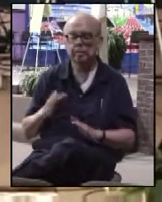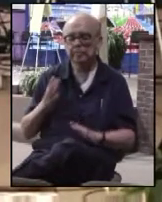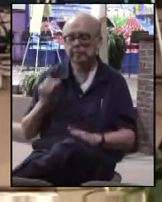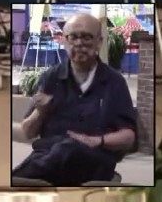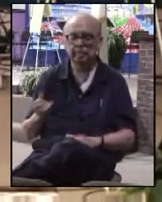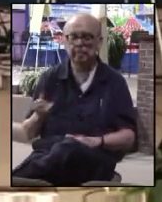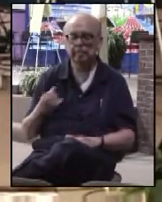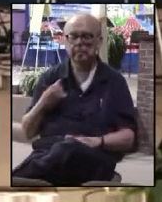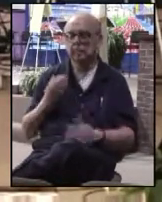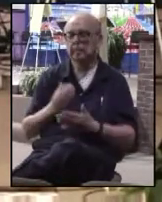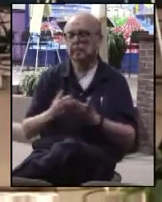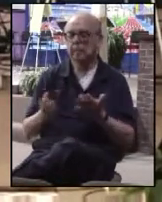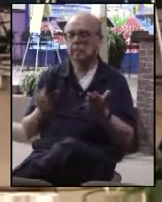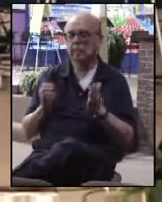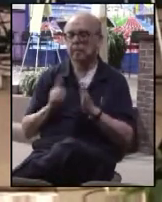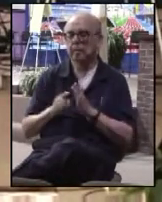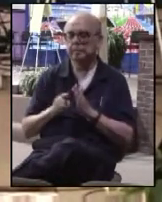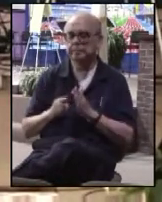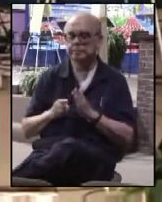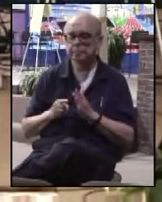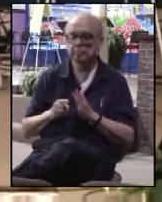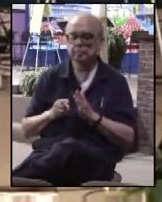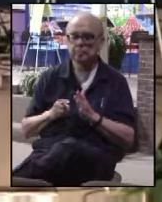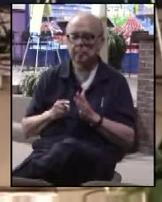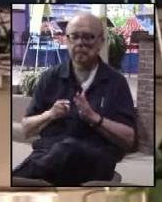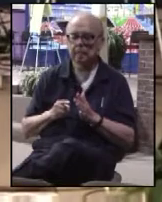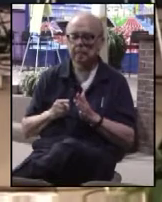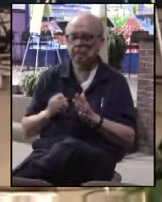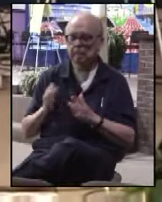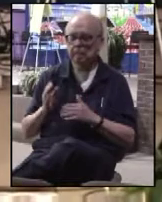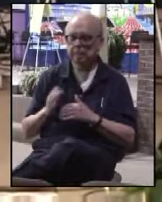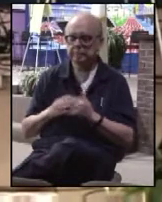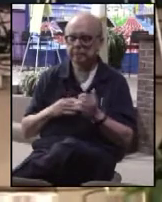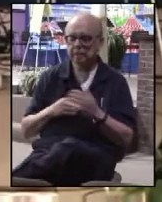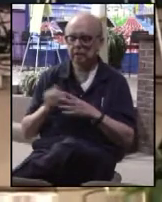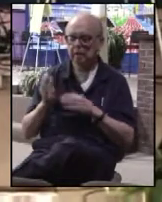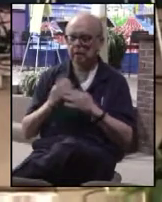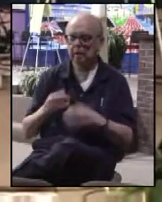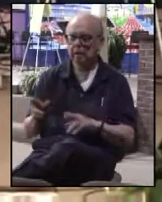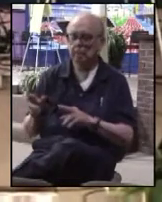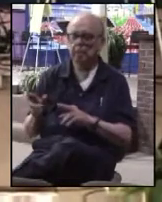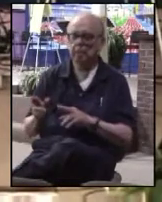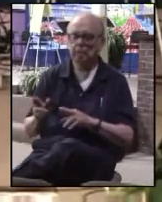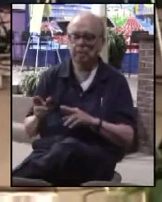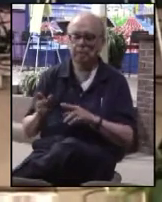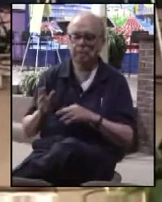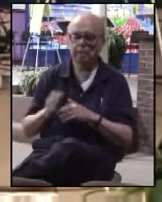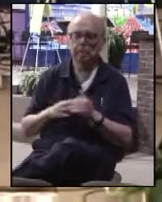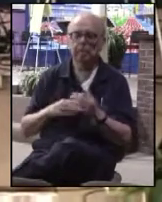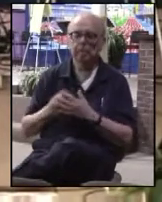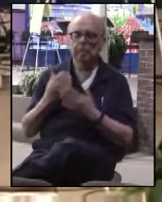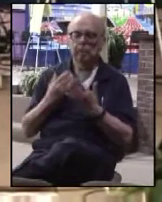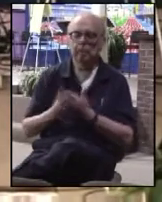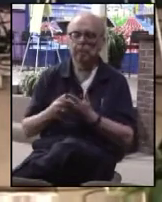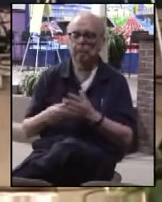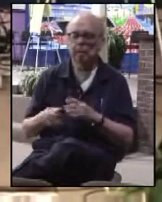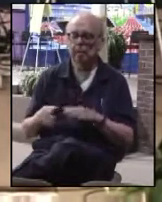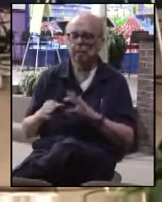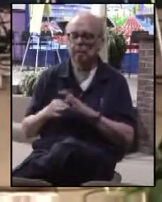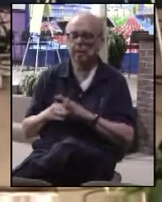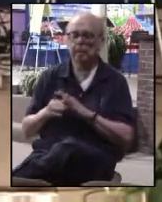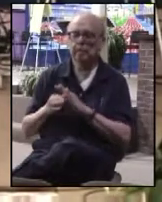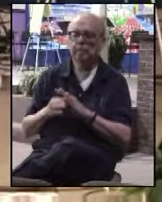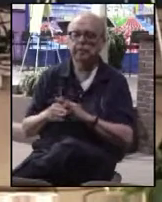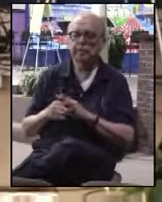because in some of those moments of those that dirty building and getting it ready we built some great friendships that have lasted over 30